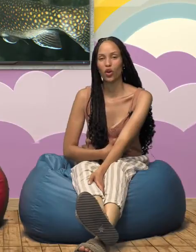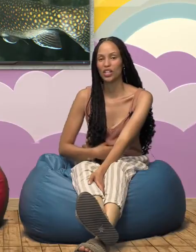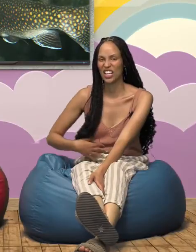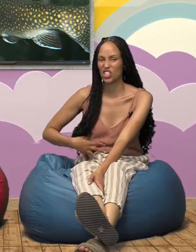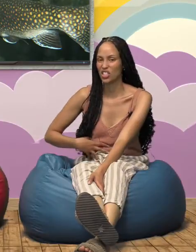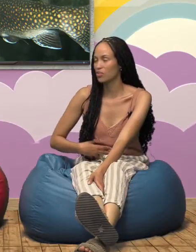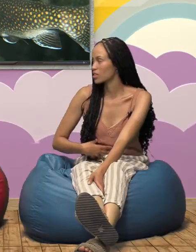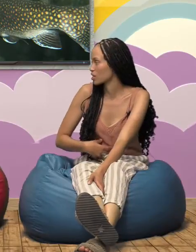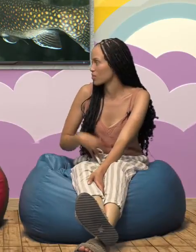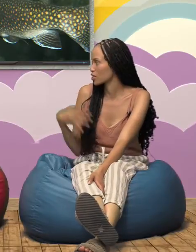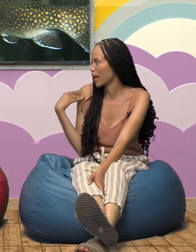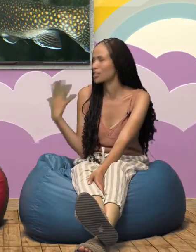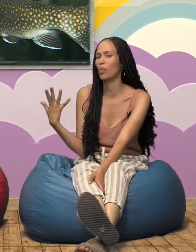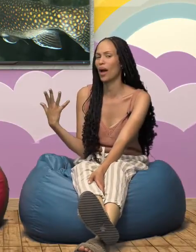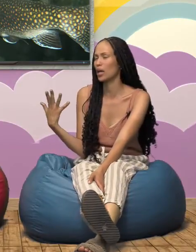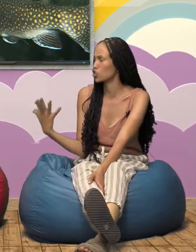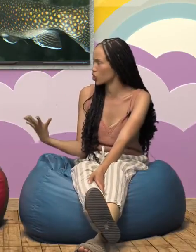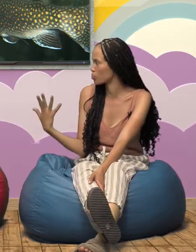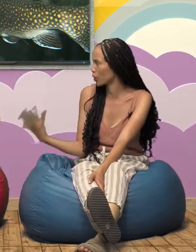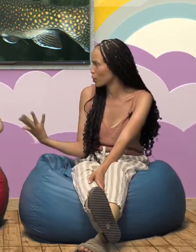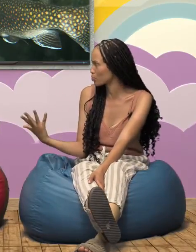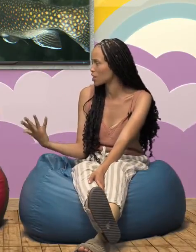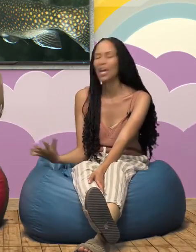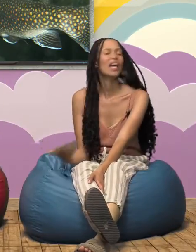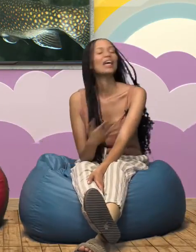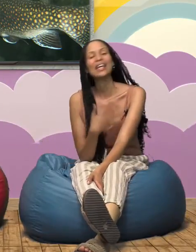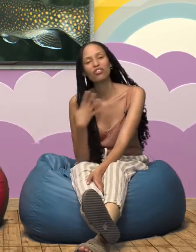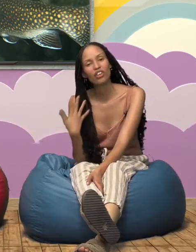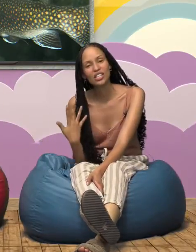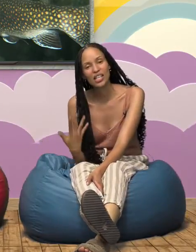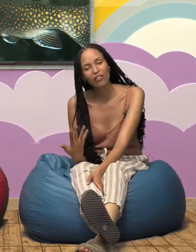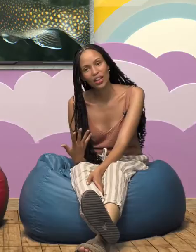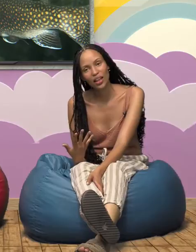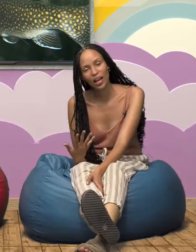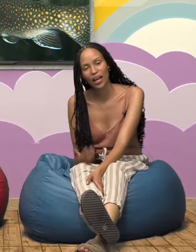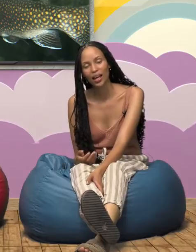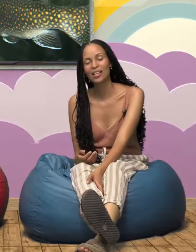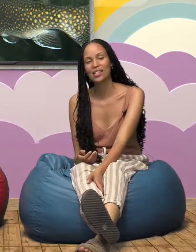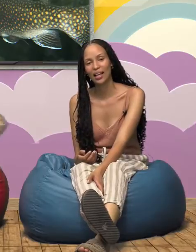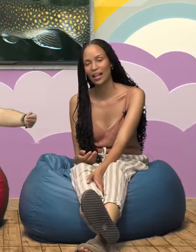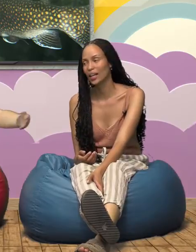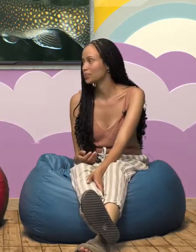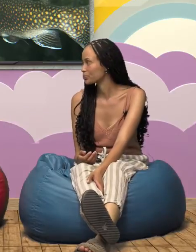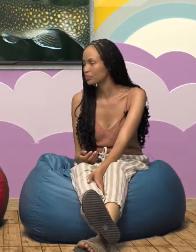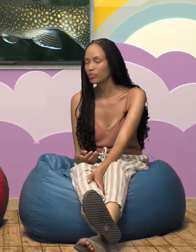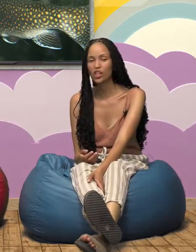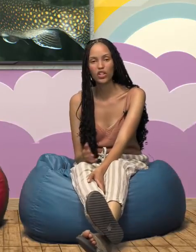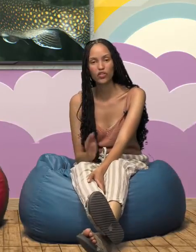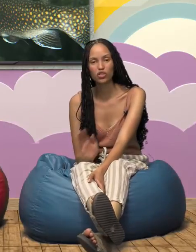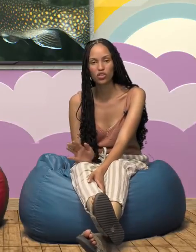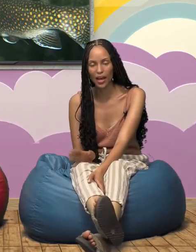works with your digestive system. That's hence why I just fixes burped. everything. Just It fixes top to toe, everything. Exactly. fixes